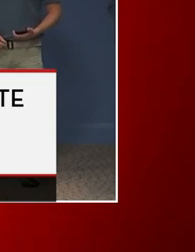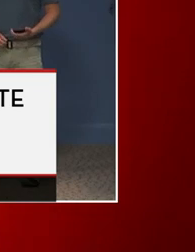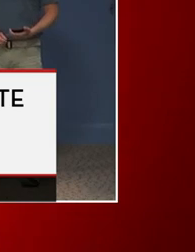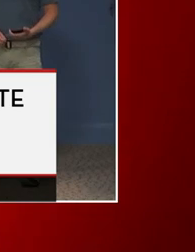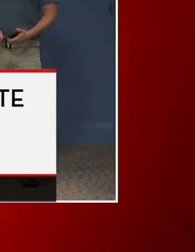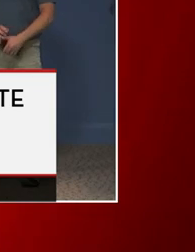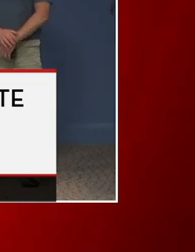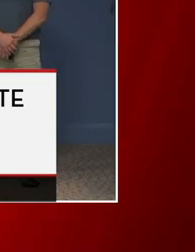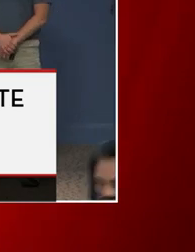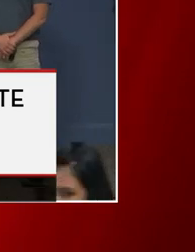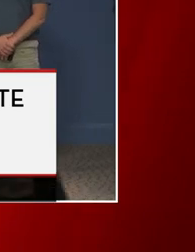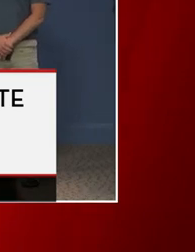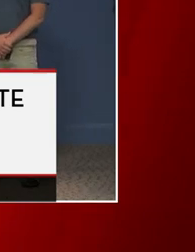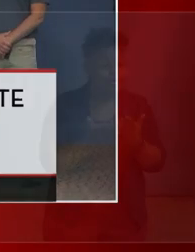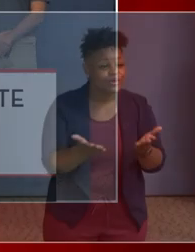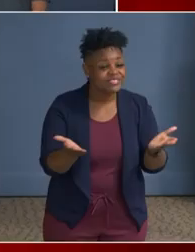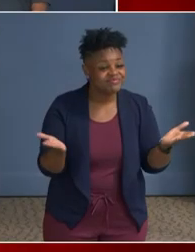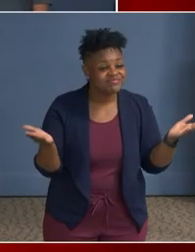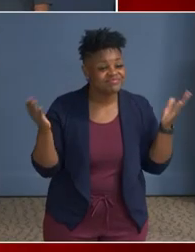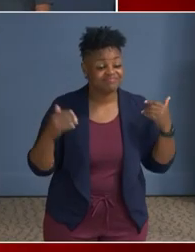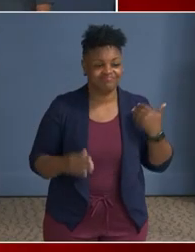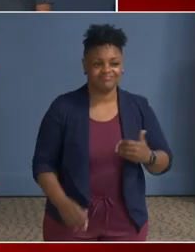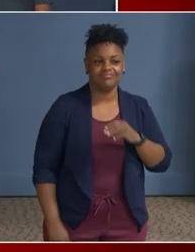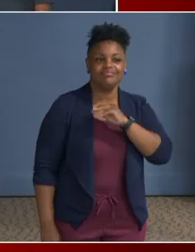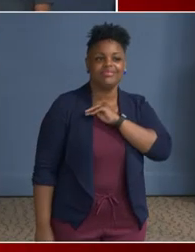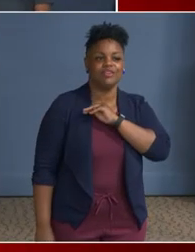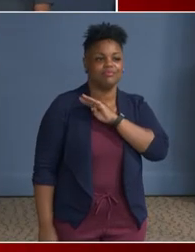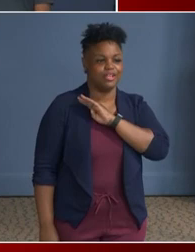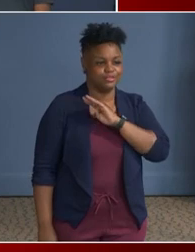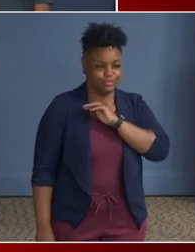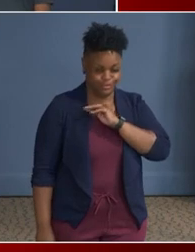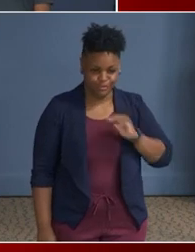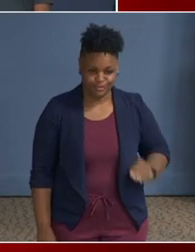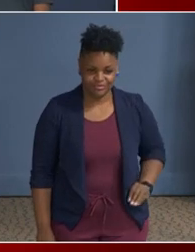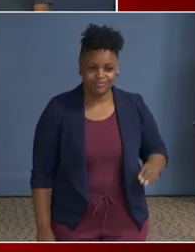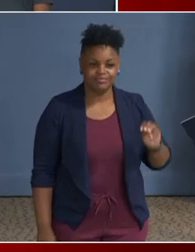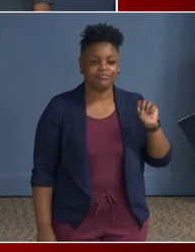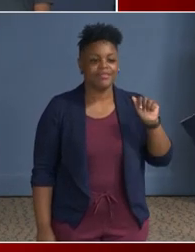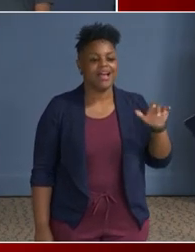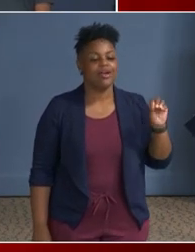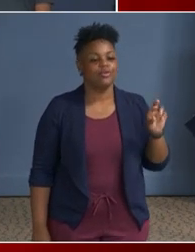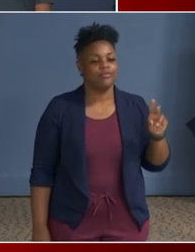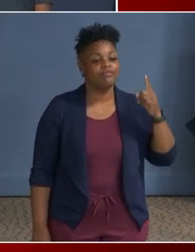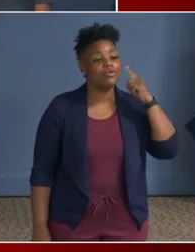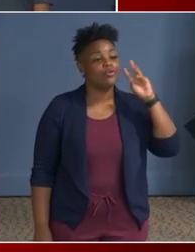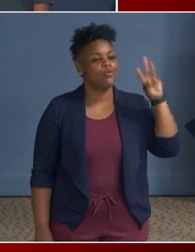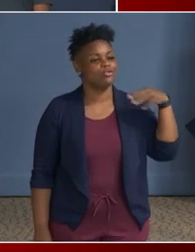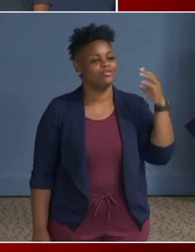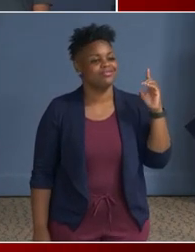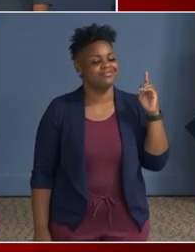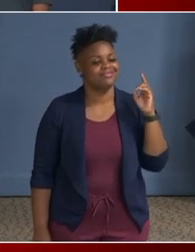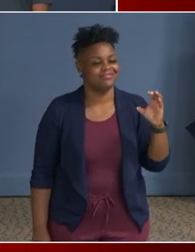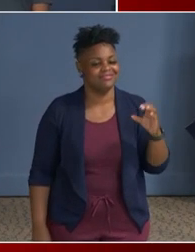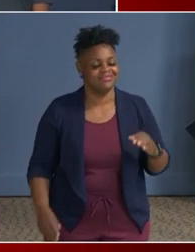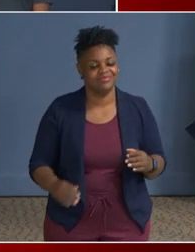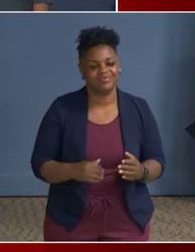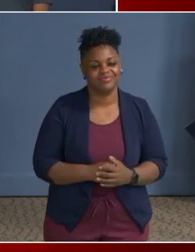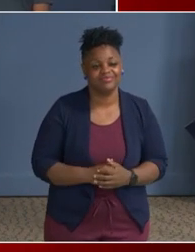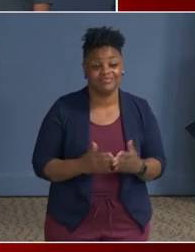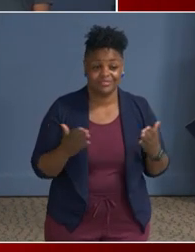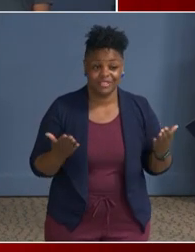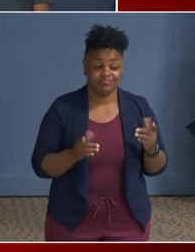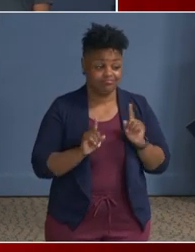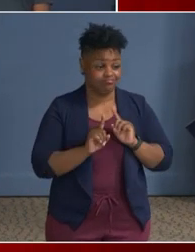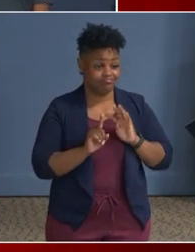Good morning, everyone. I'm Muriel Bowser. I am the mayor of Washington, D.C., and I am joined by members of